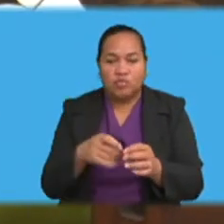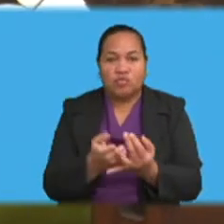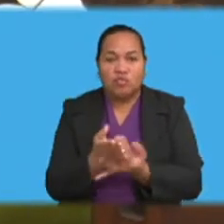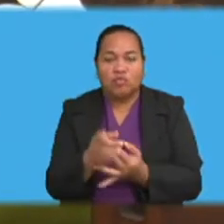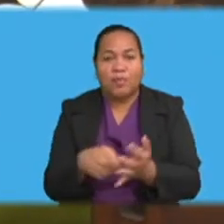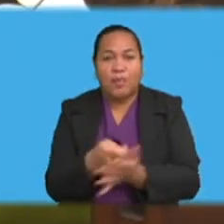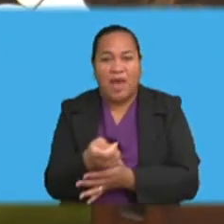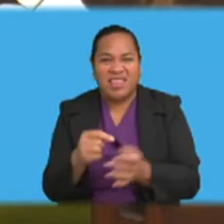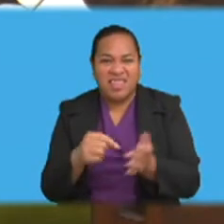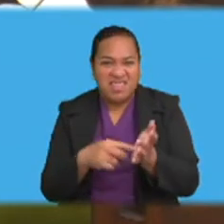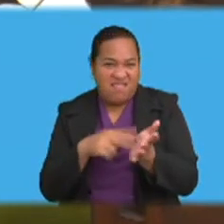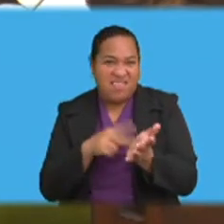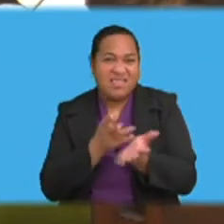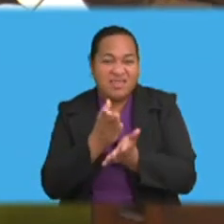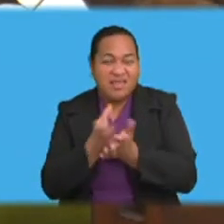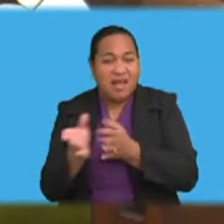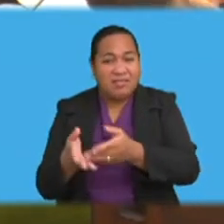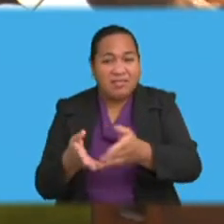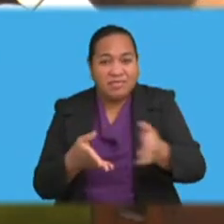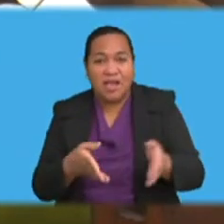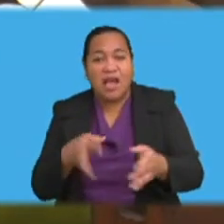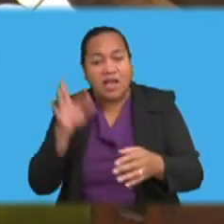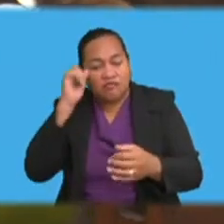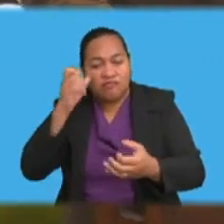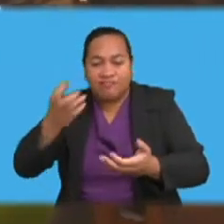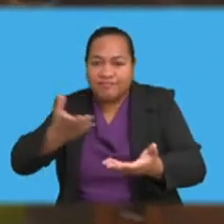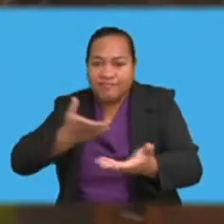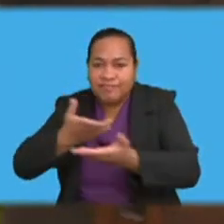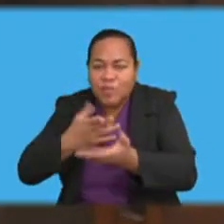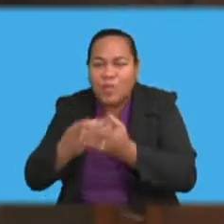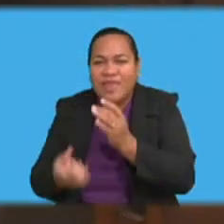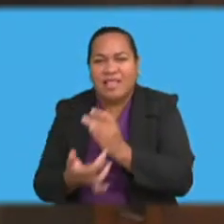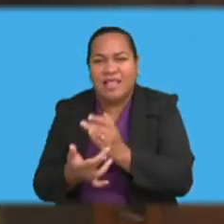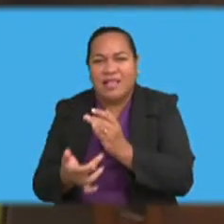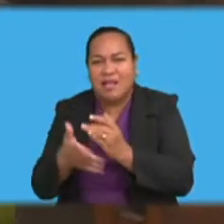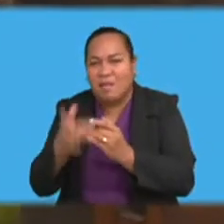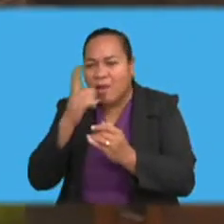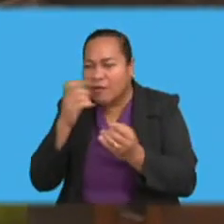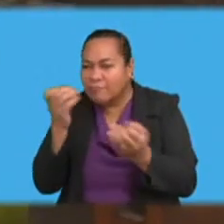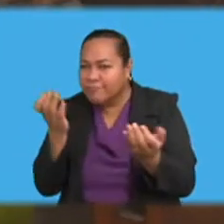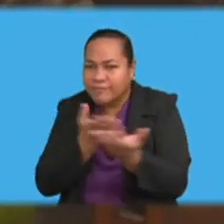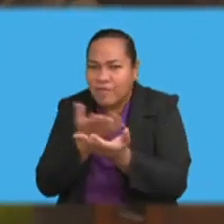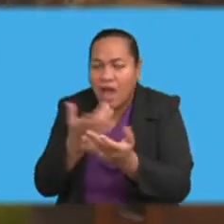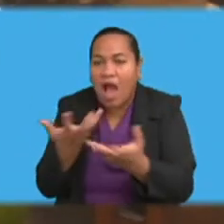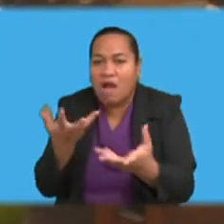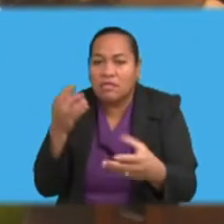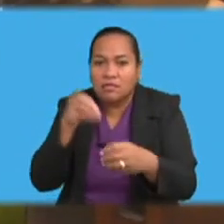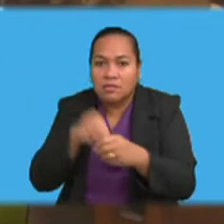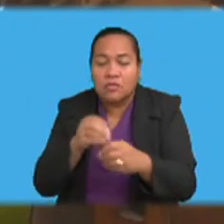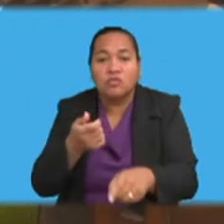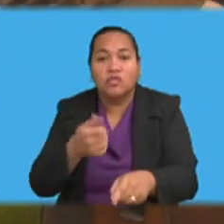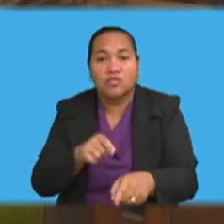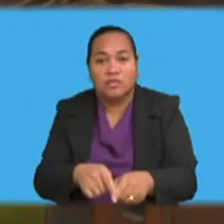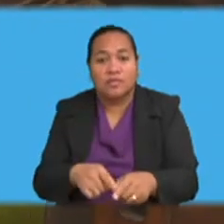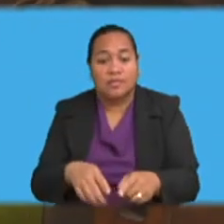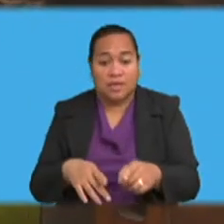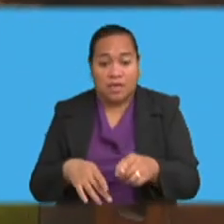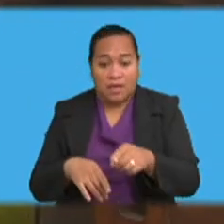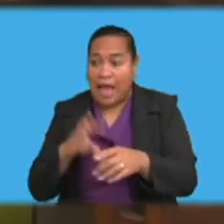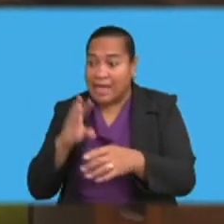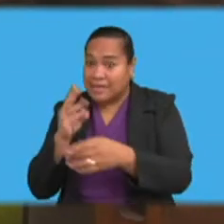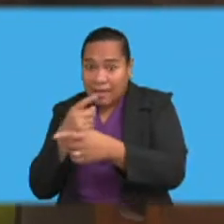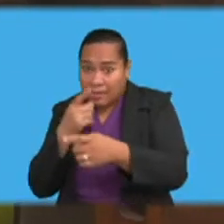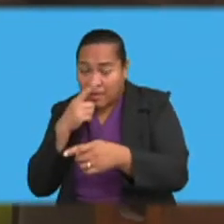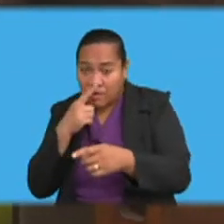And I understand discussions concerning this are currently going on with our technical people. Madam Speaker, this brings me to the issue why pay TV operators are